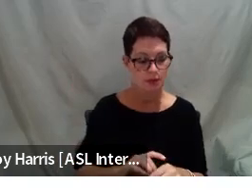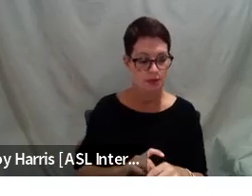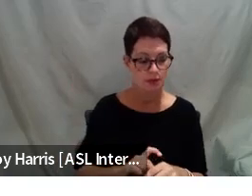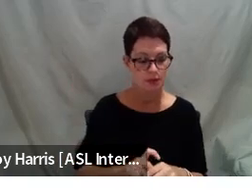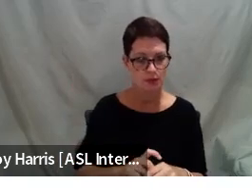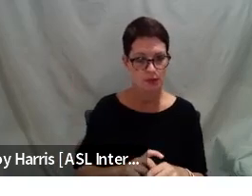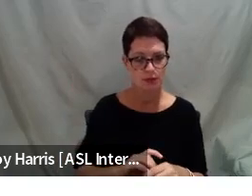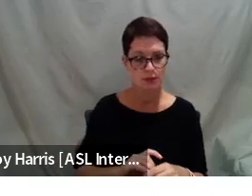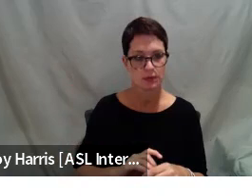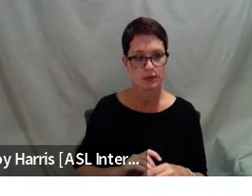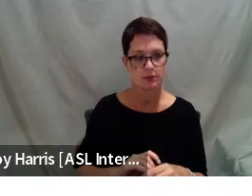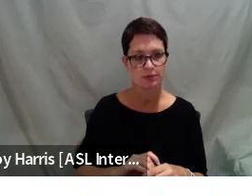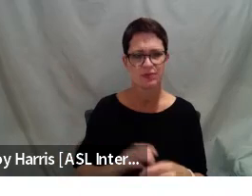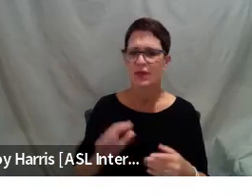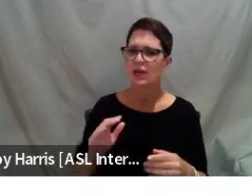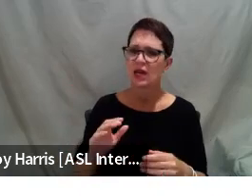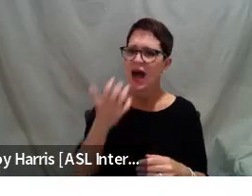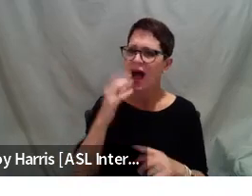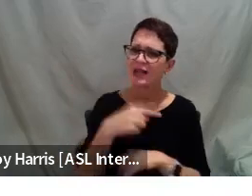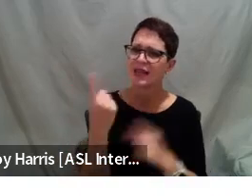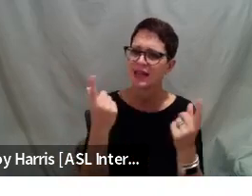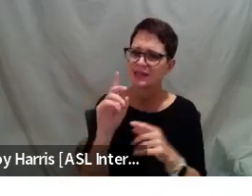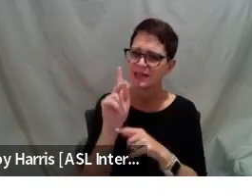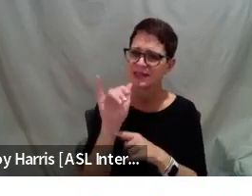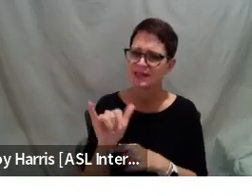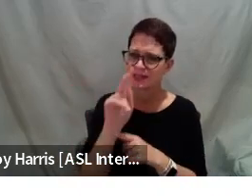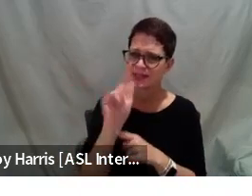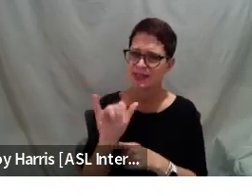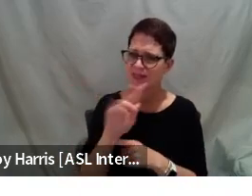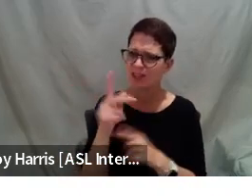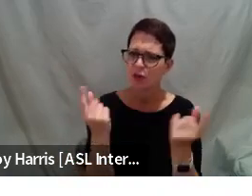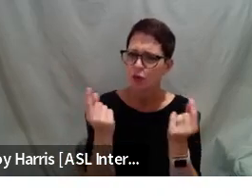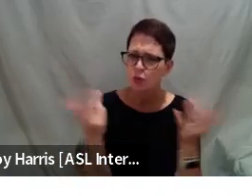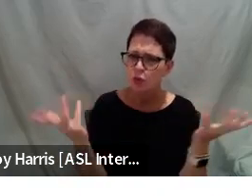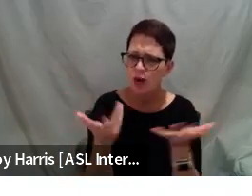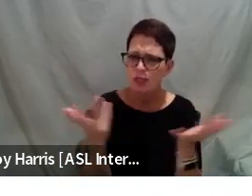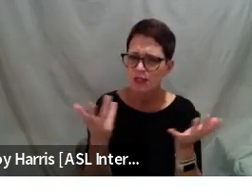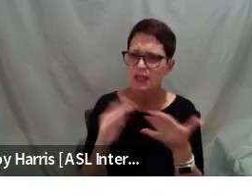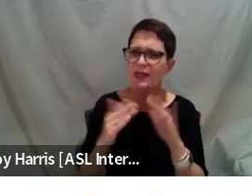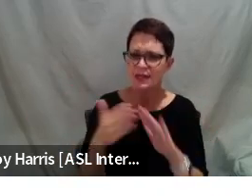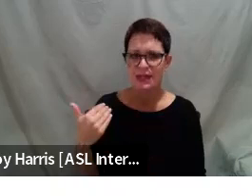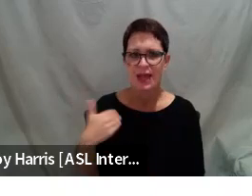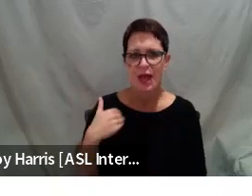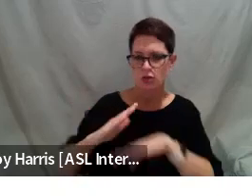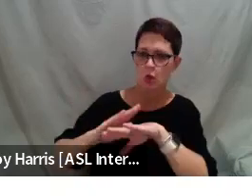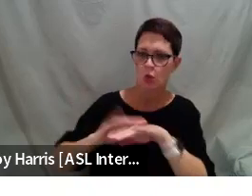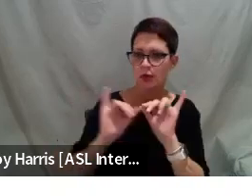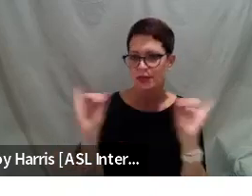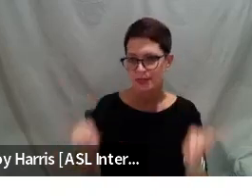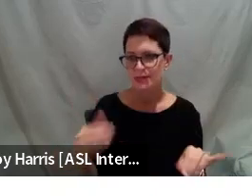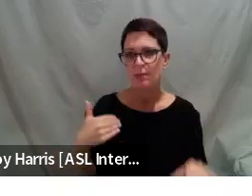So what does the city do on hot days? The city does have a warning